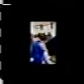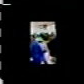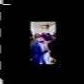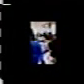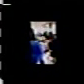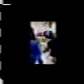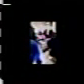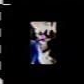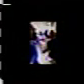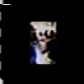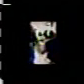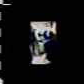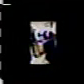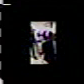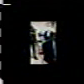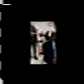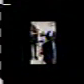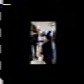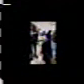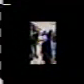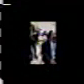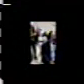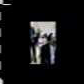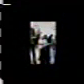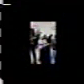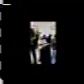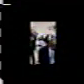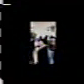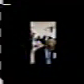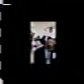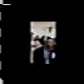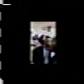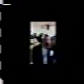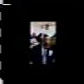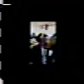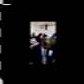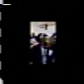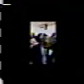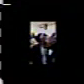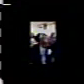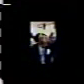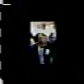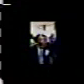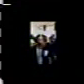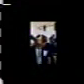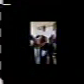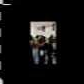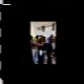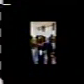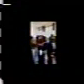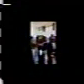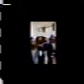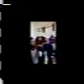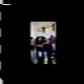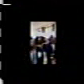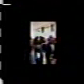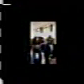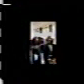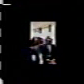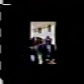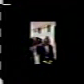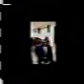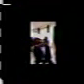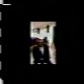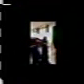David, he was able to destroy the power of the Philistines, that is Goliath. And tonight, anointing